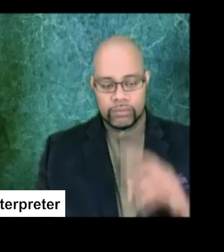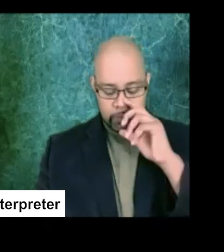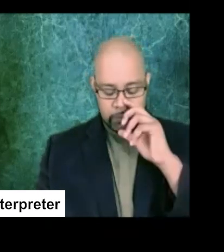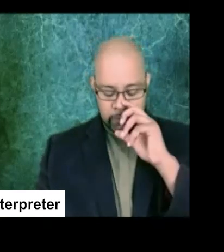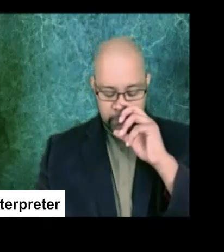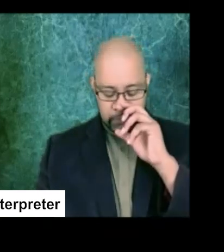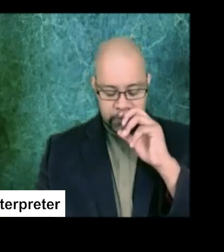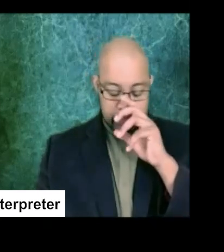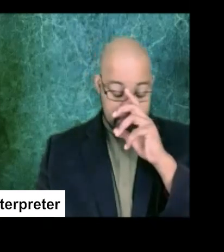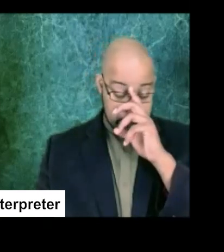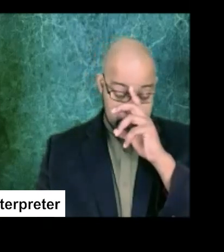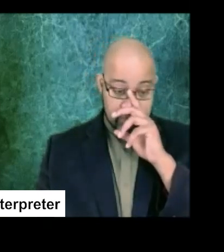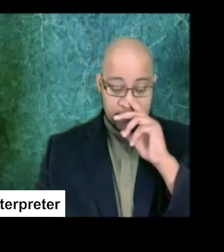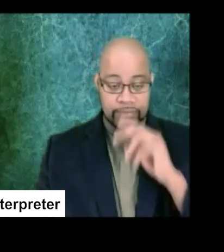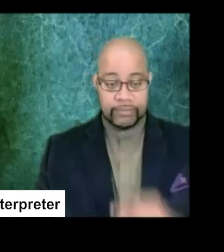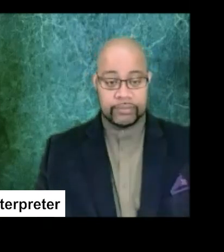made